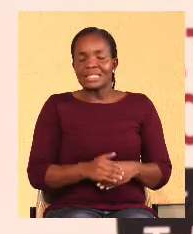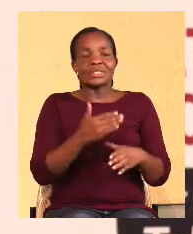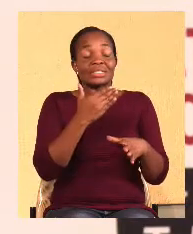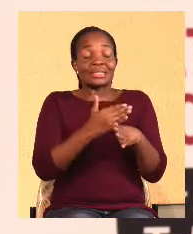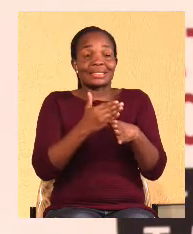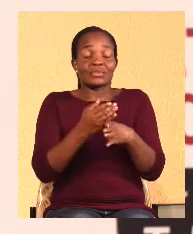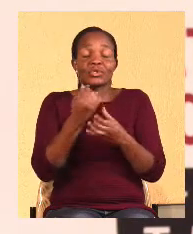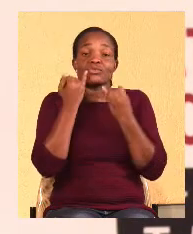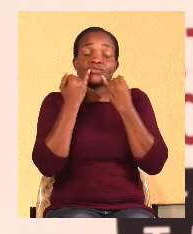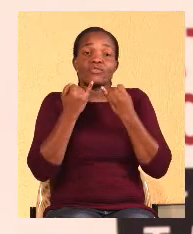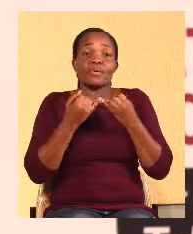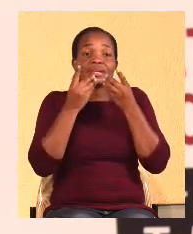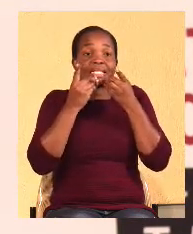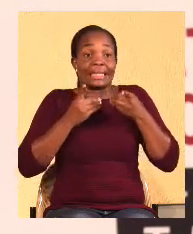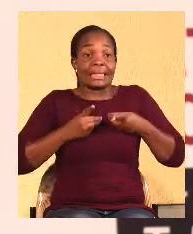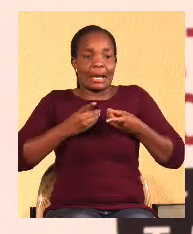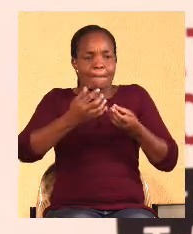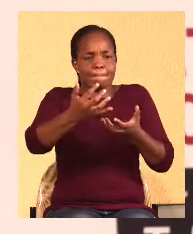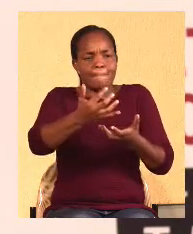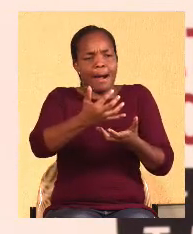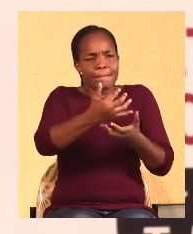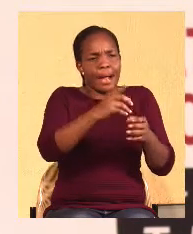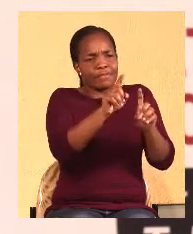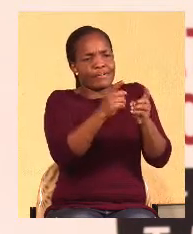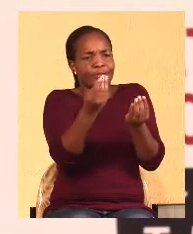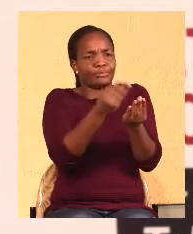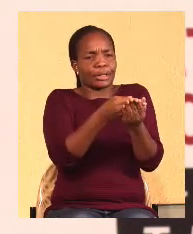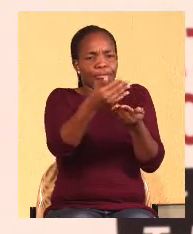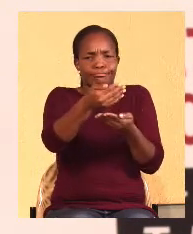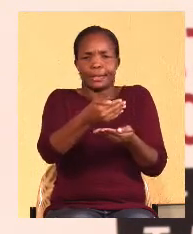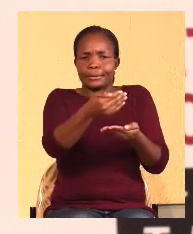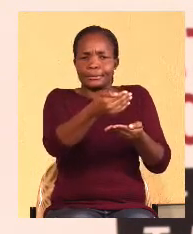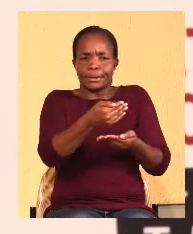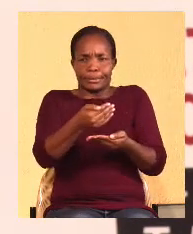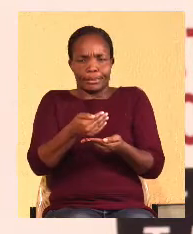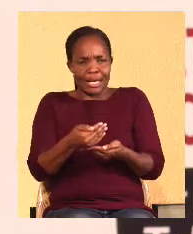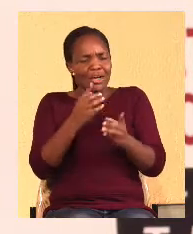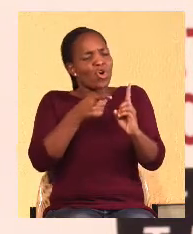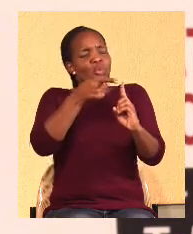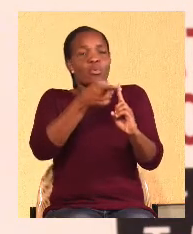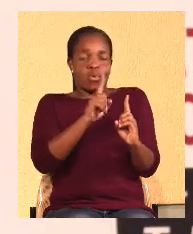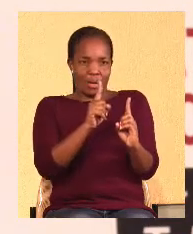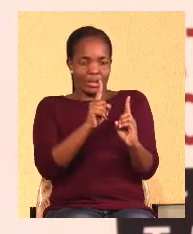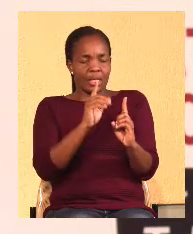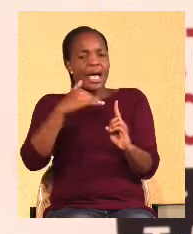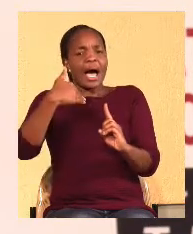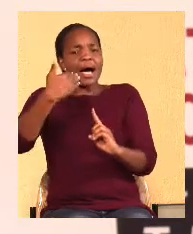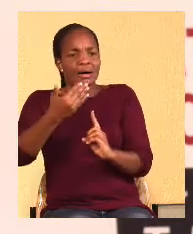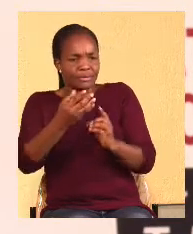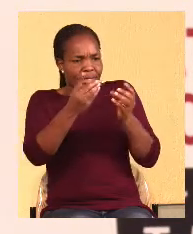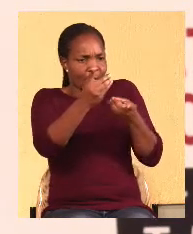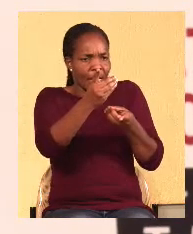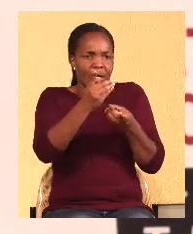data, but there must be a meaning or a purpose why you are collecting that data. You need to take action. That's very